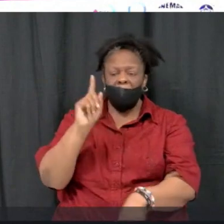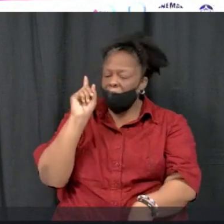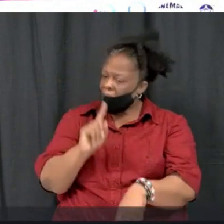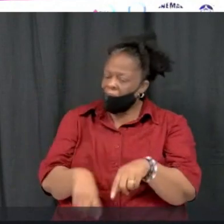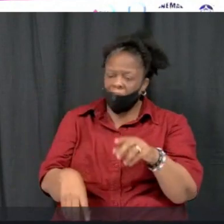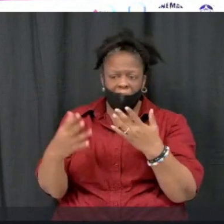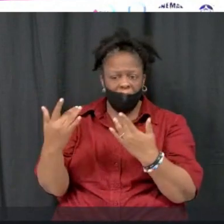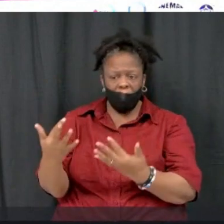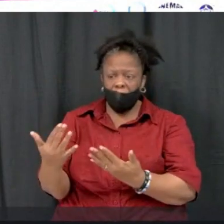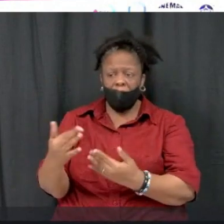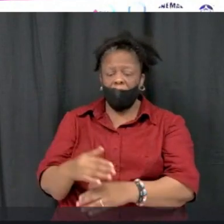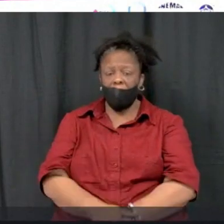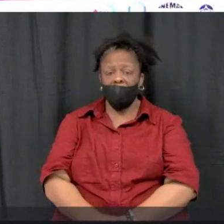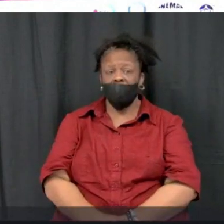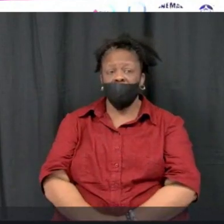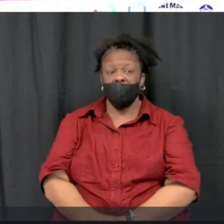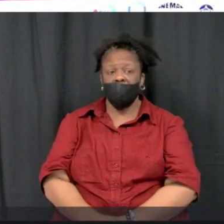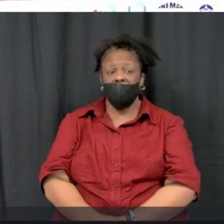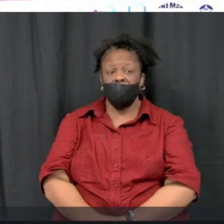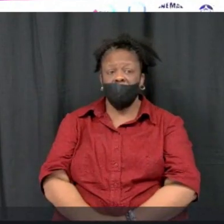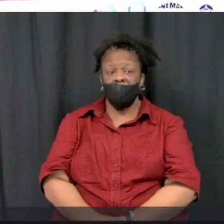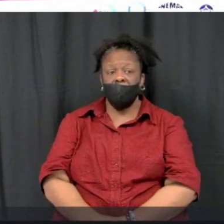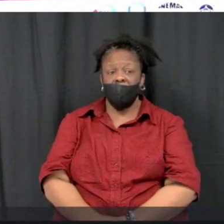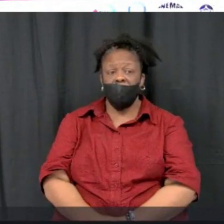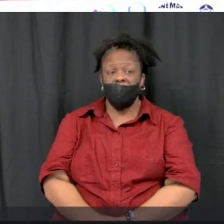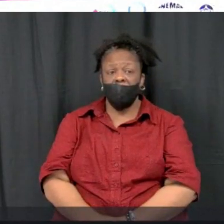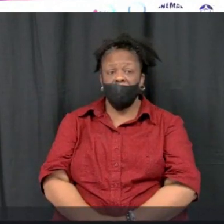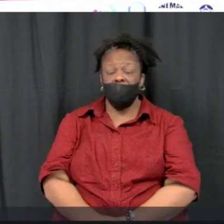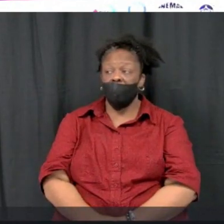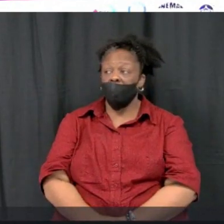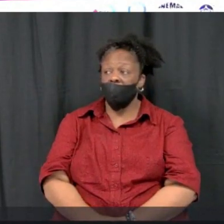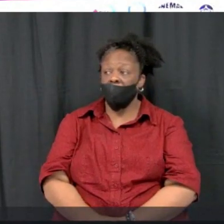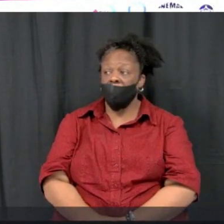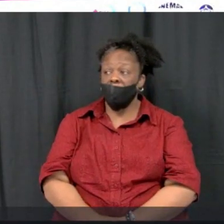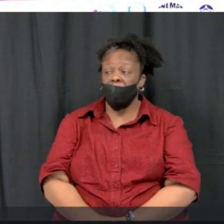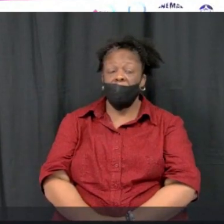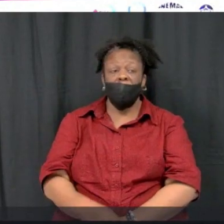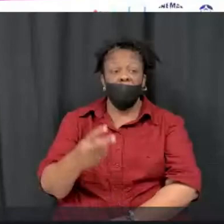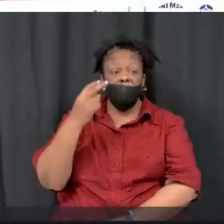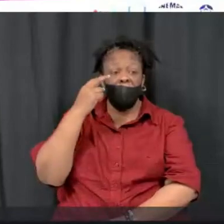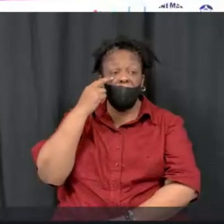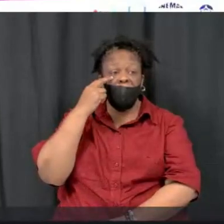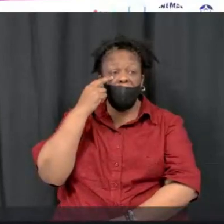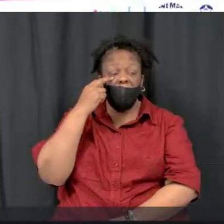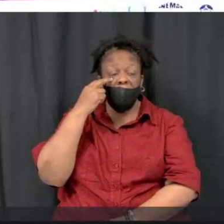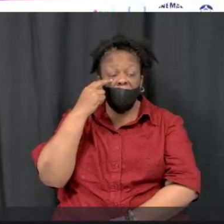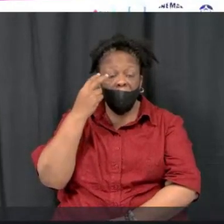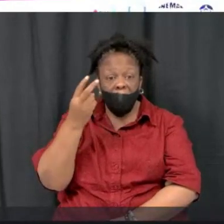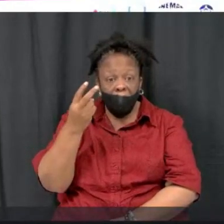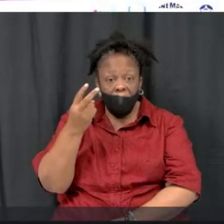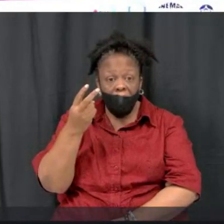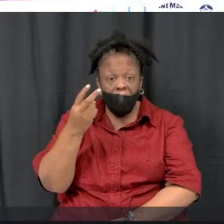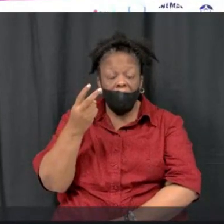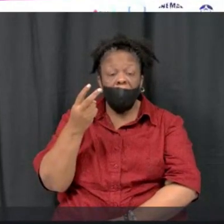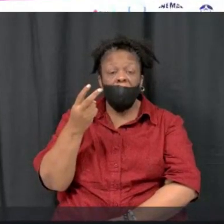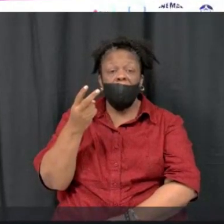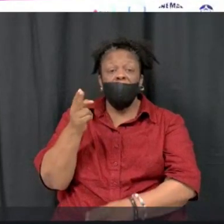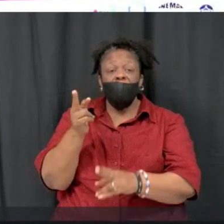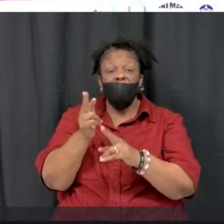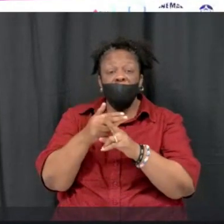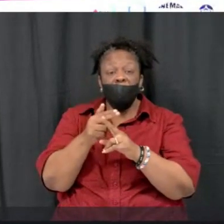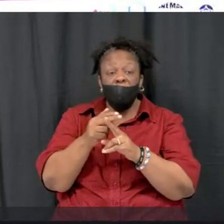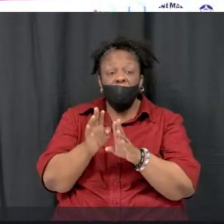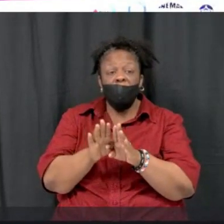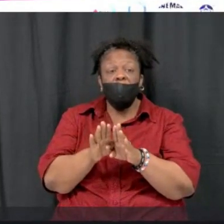I think it's a point, we have come to a point where we can see the light, and now here we are having this